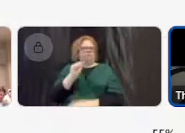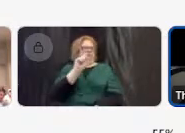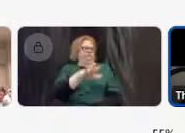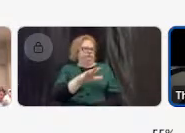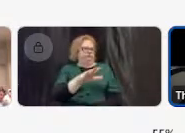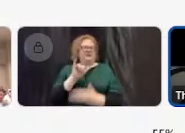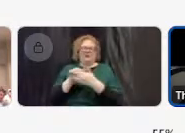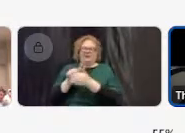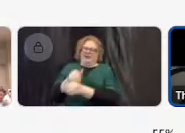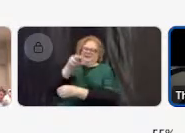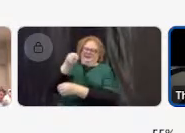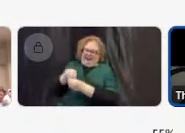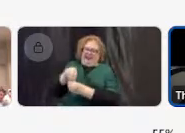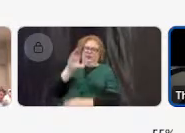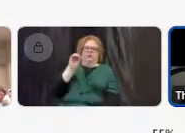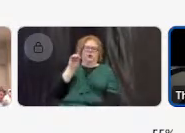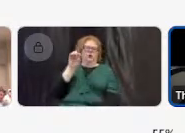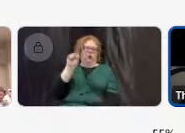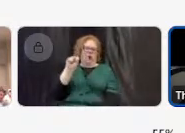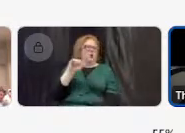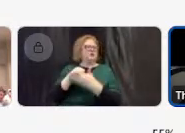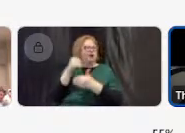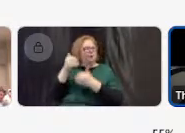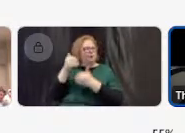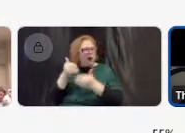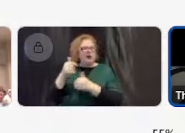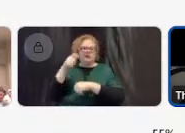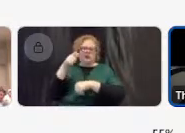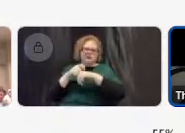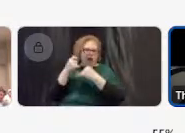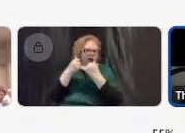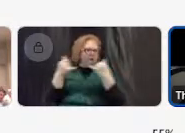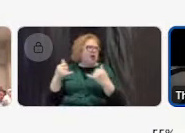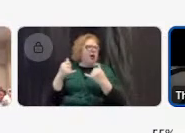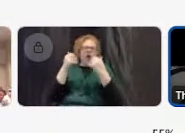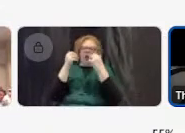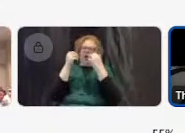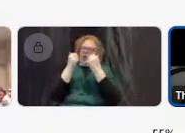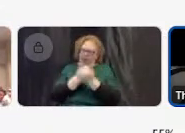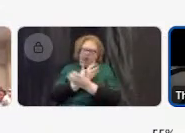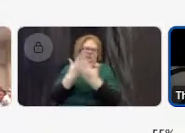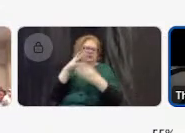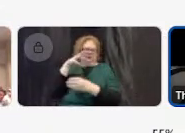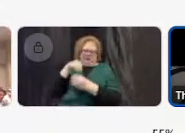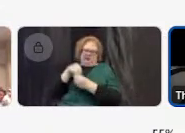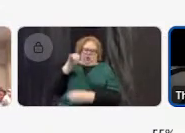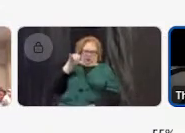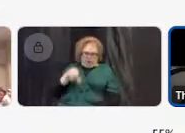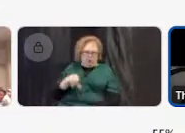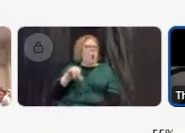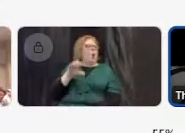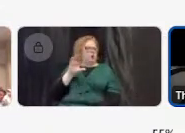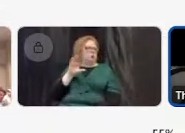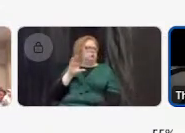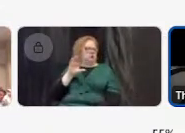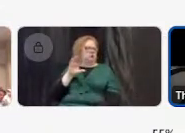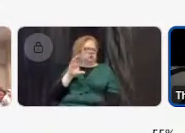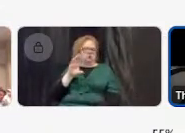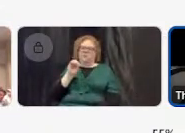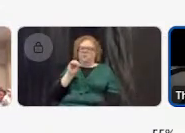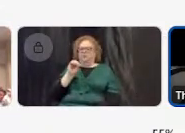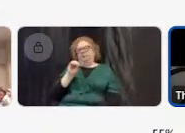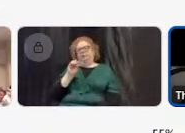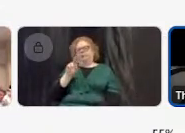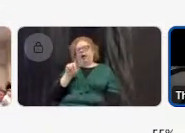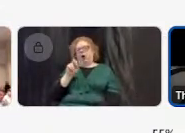per the codes, the process and the timing and what needs to be submitted is inside those adopted codes. Okay, I appreciate that. I've